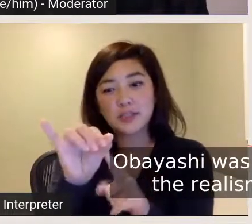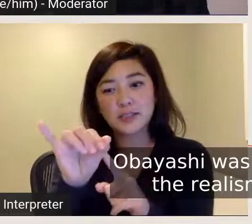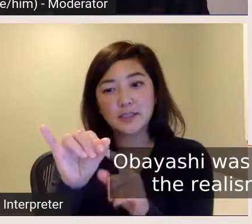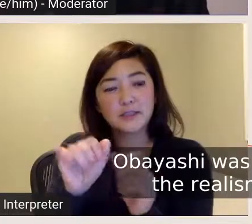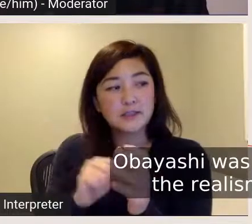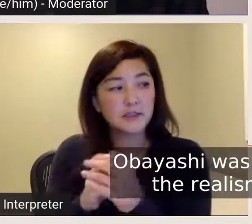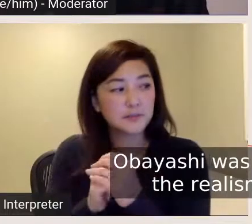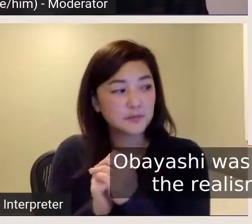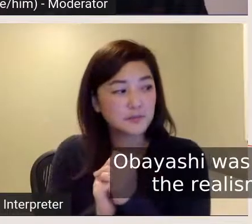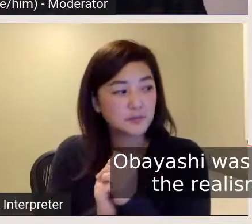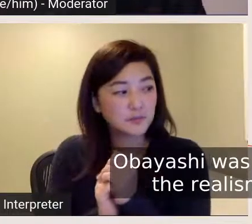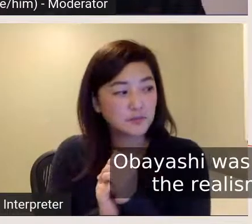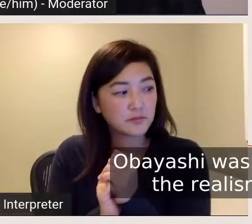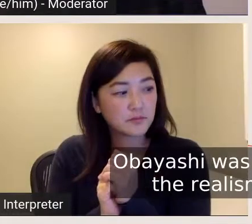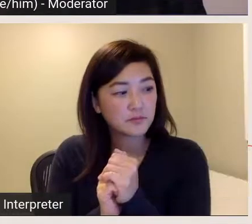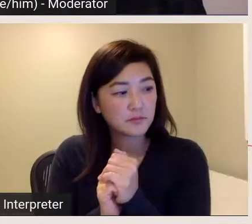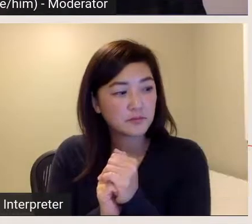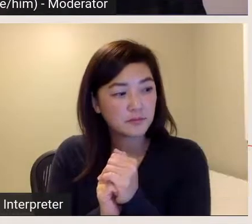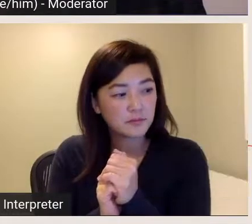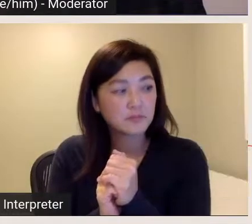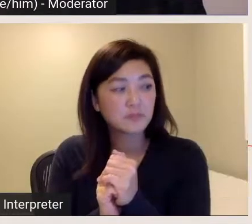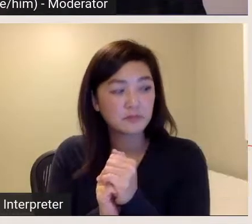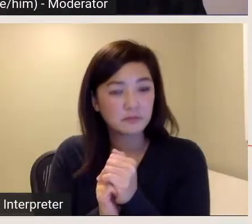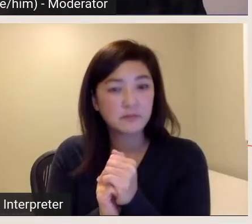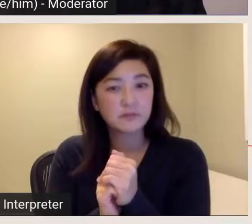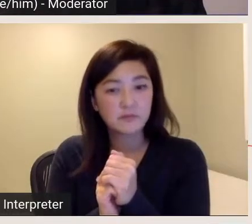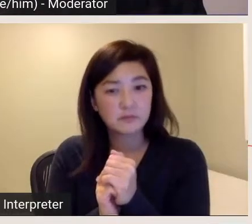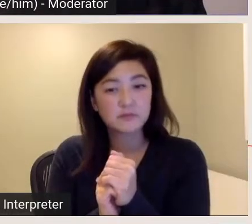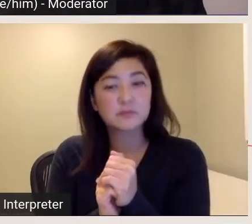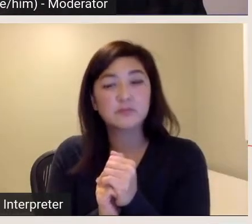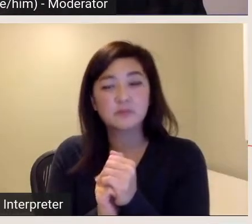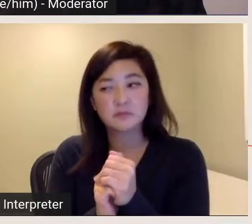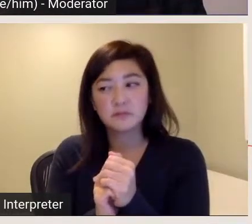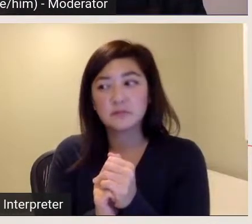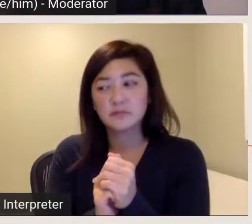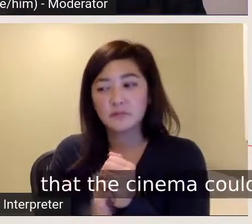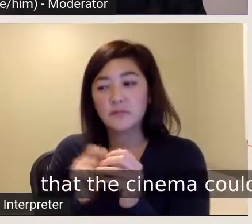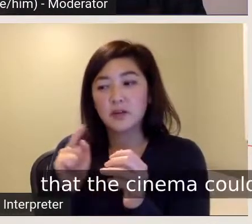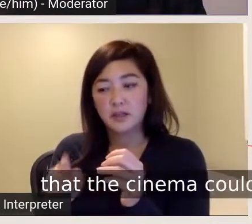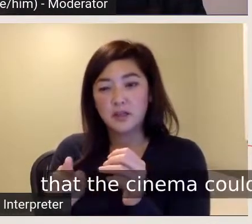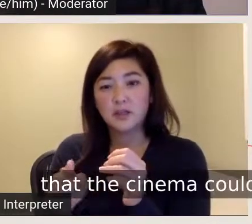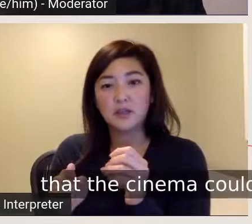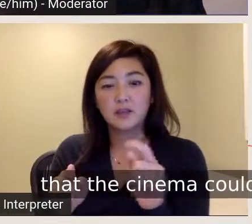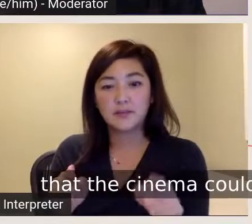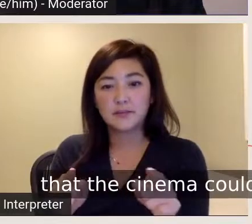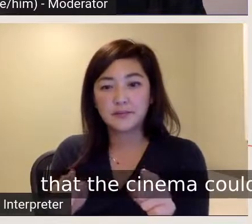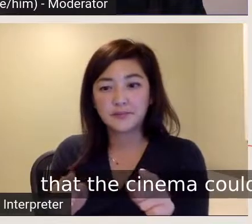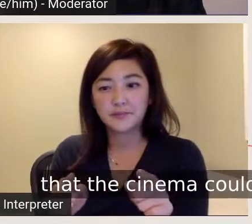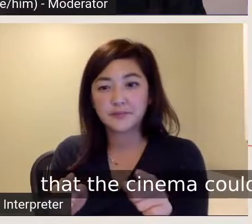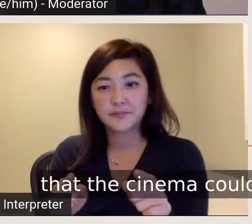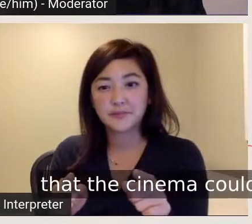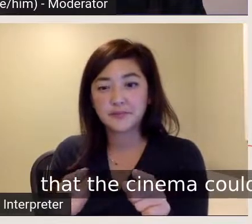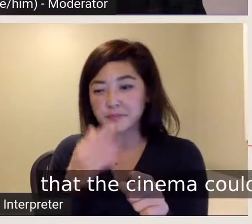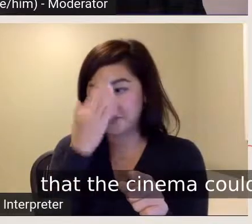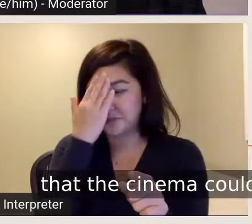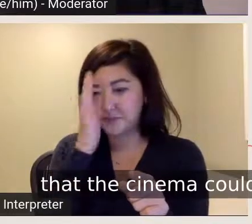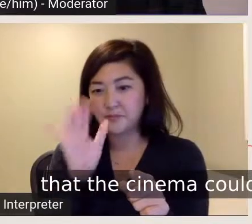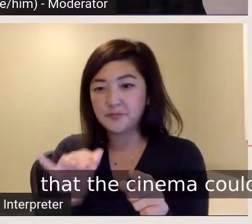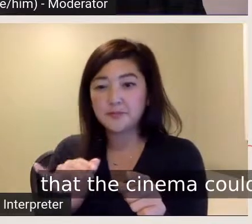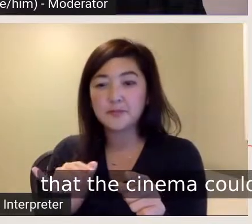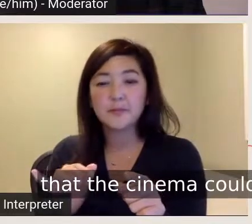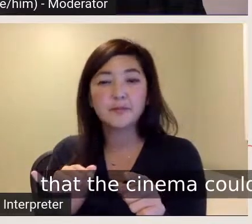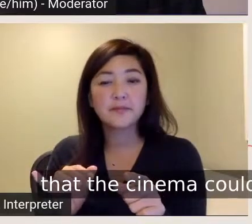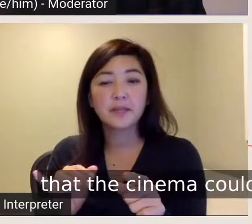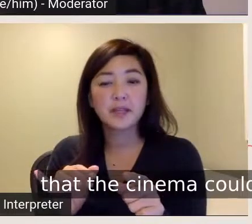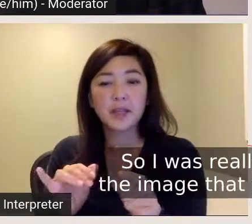was dubious about the realism or reality that the cinema could convey